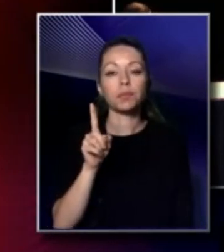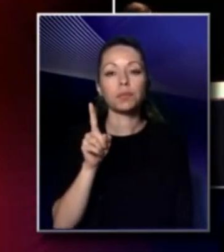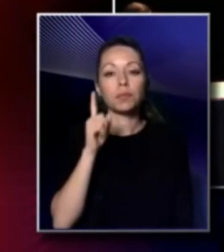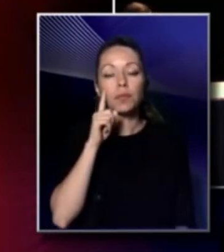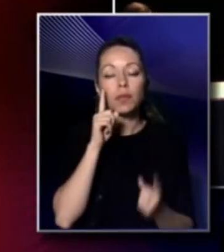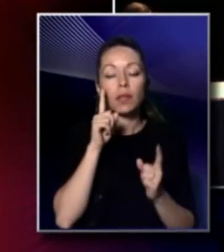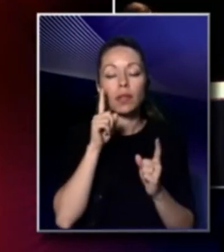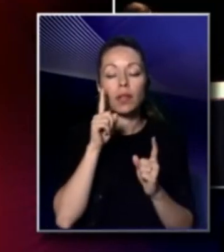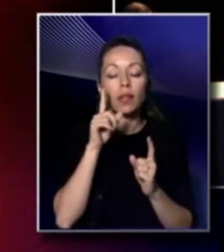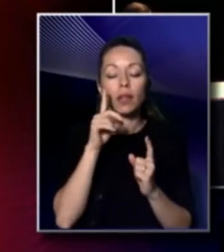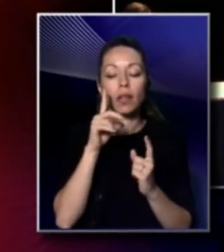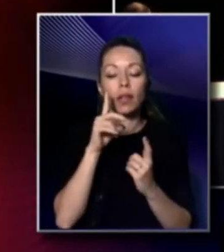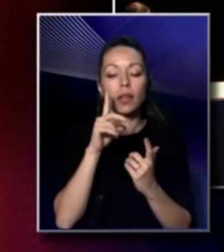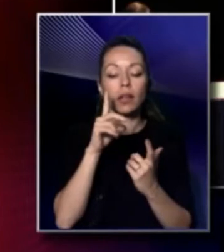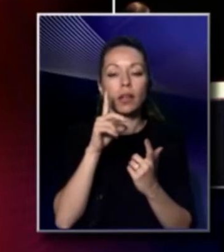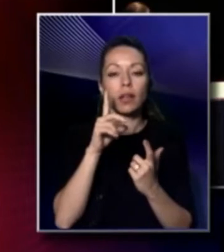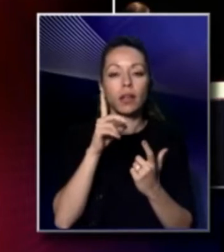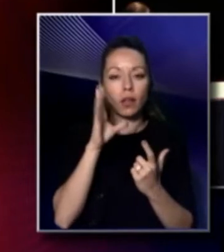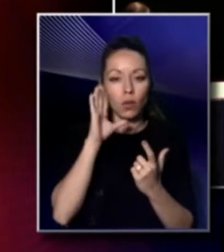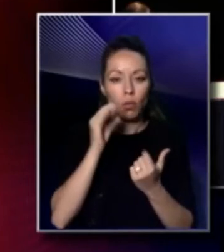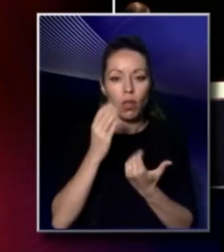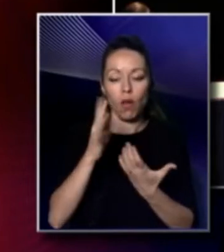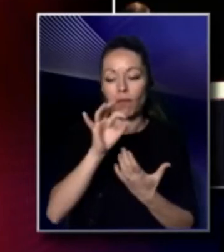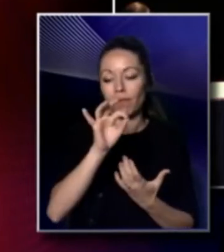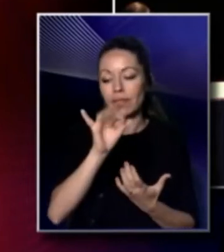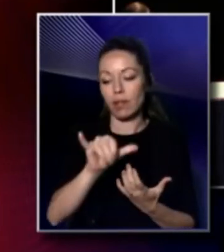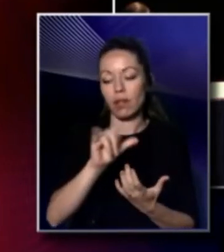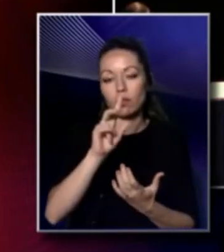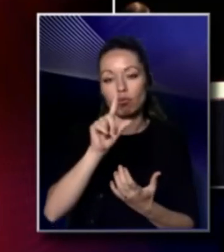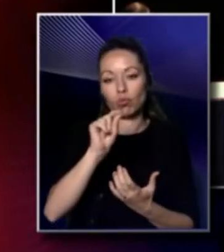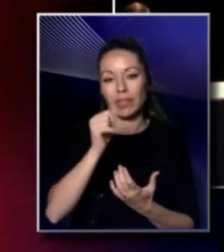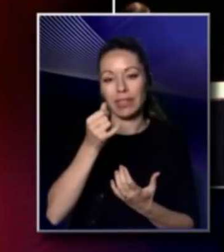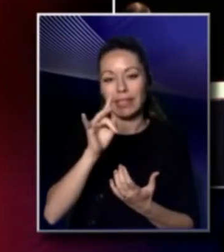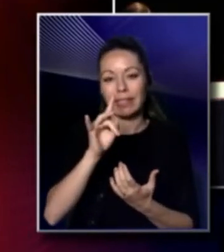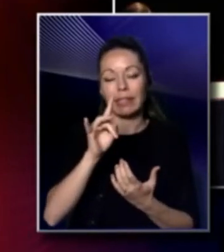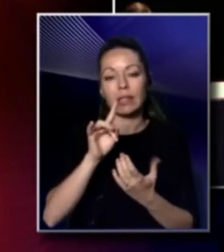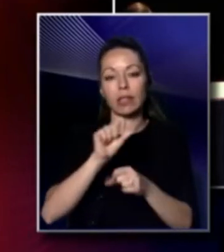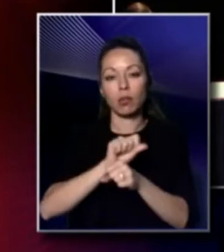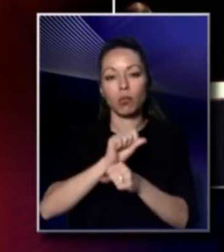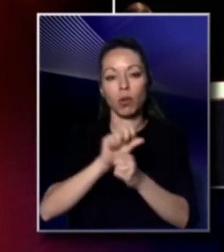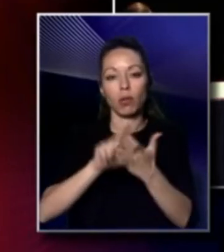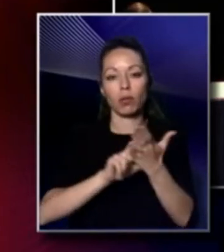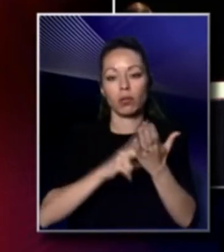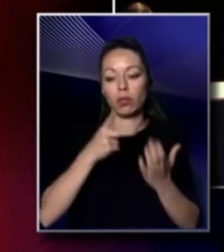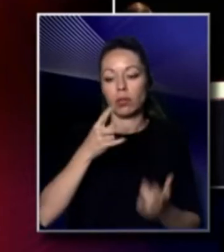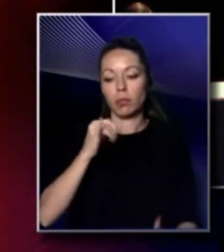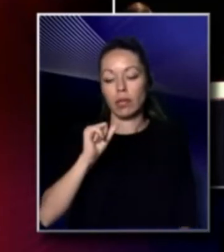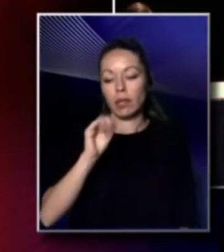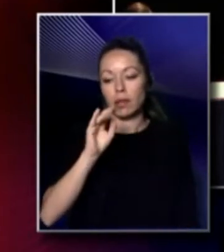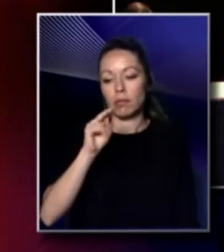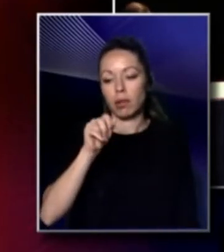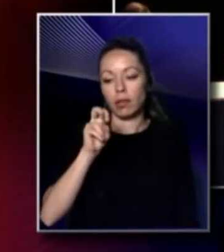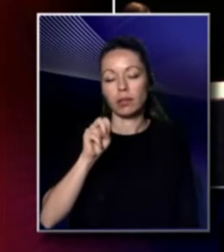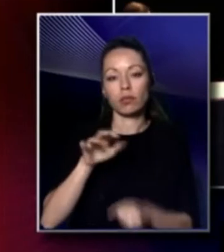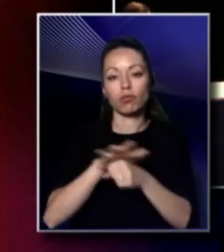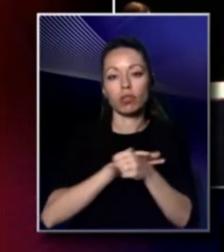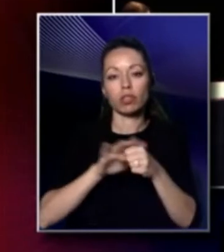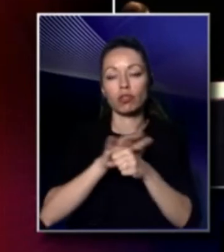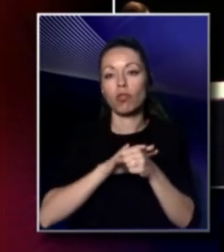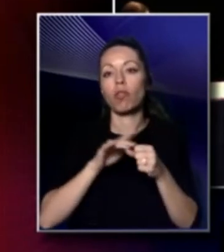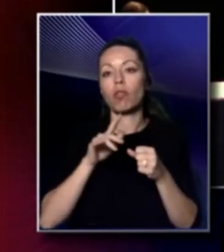Consent, or item intent to offer fiscal year 2018 employment contract to Pia Benson, Regional Director, SER. Dr. Rex?